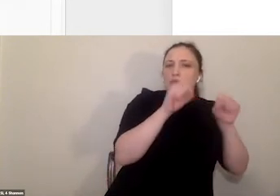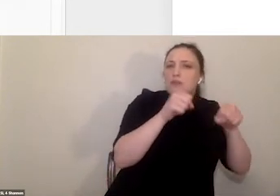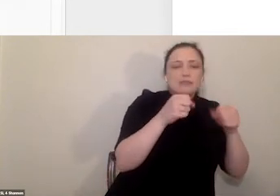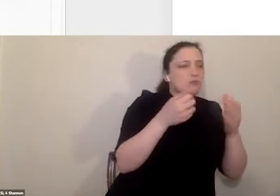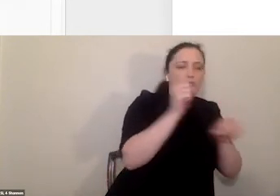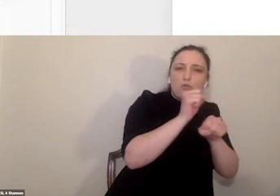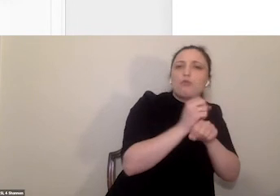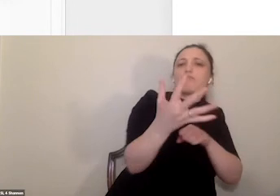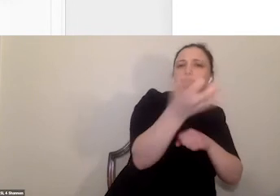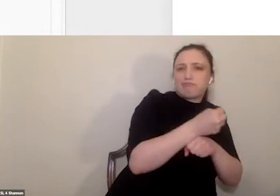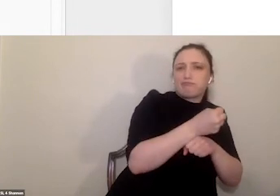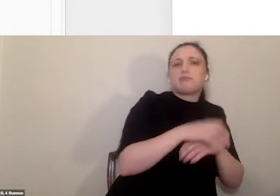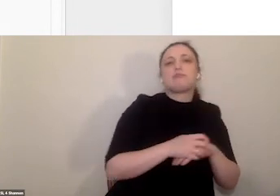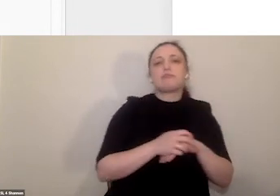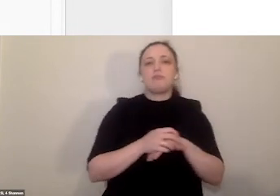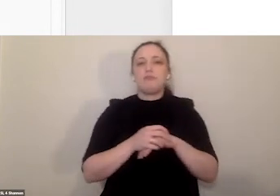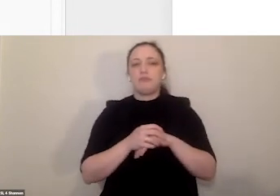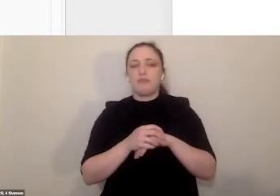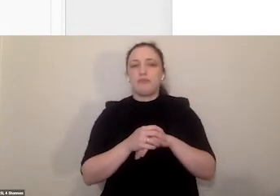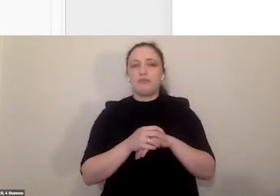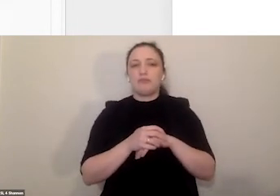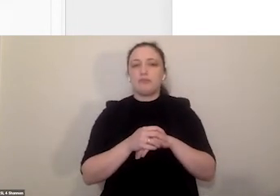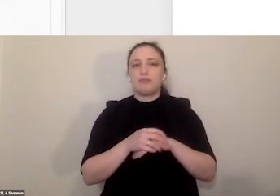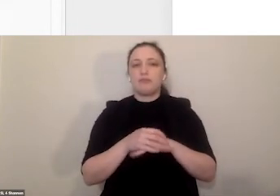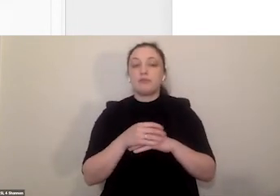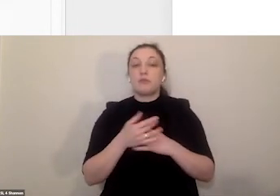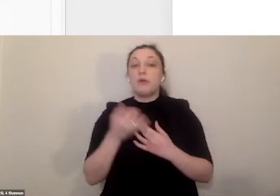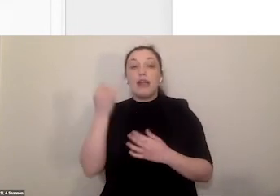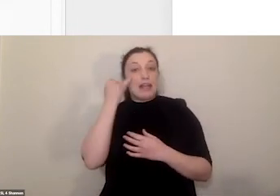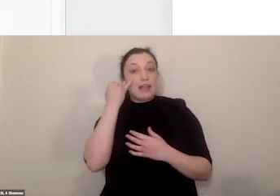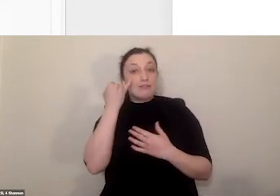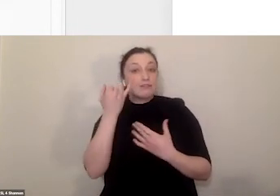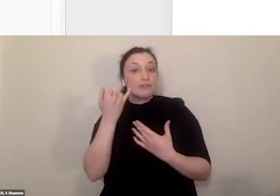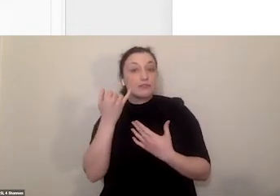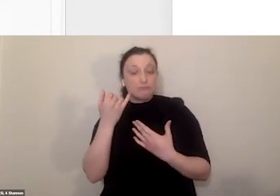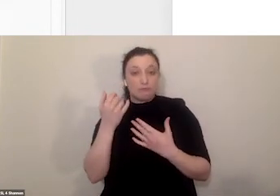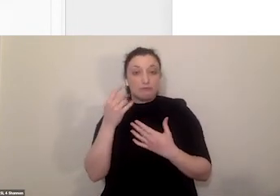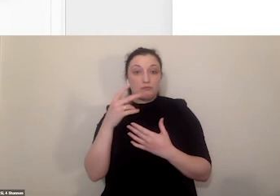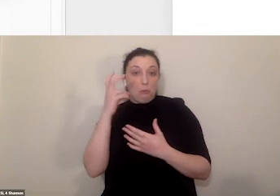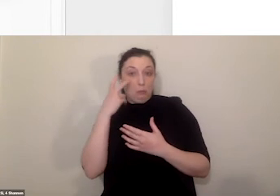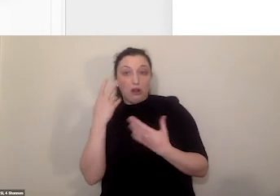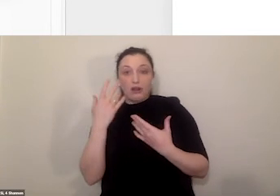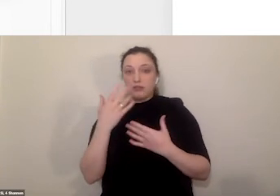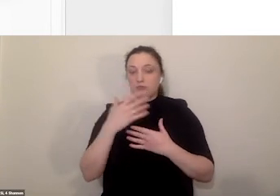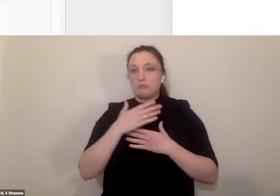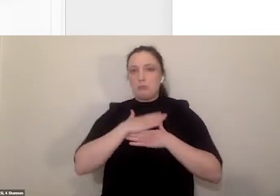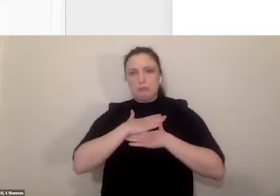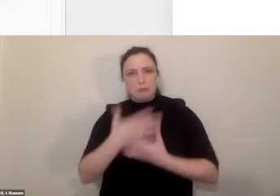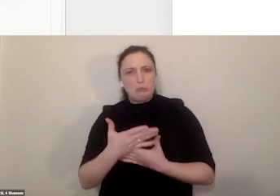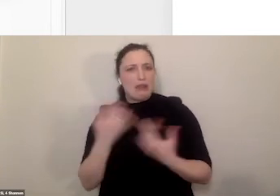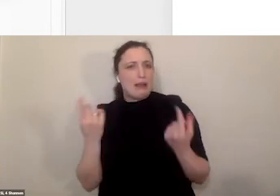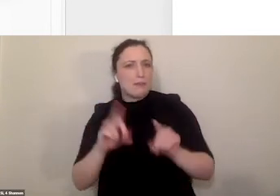disclosure happened prior to disclosure happening prior to being hired, or disclosure happening because the